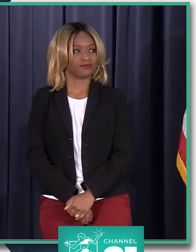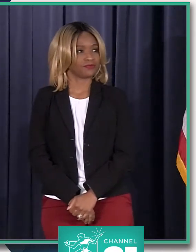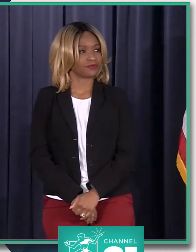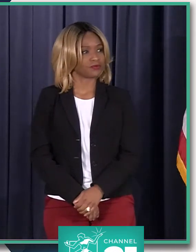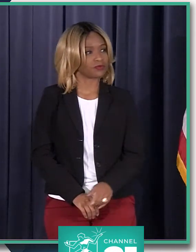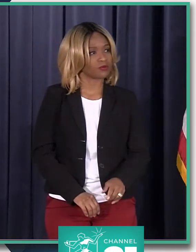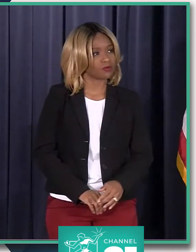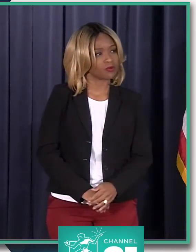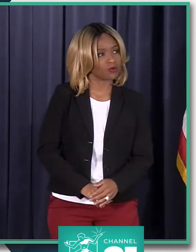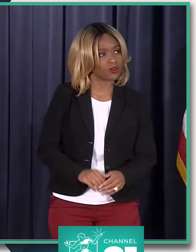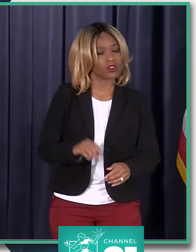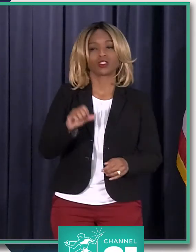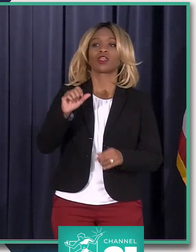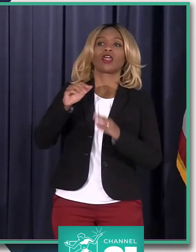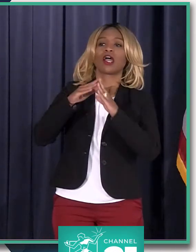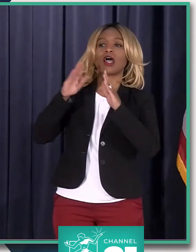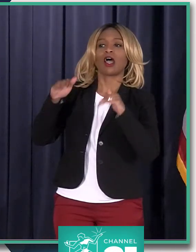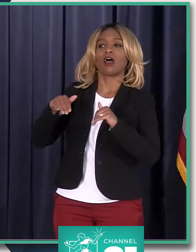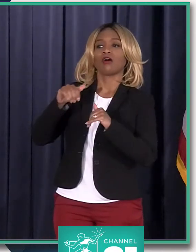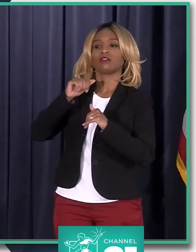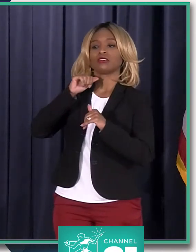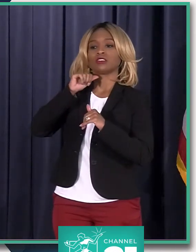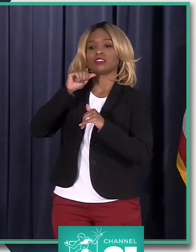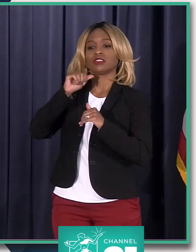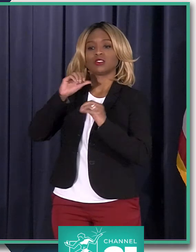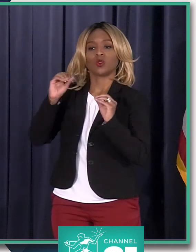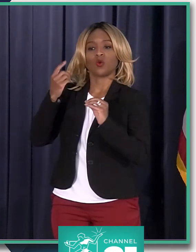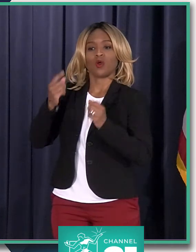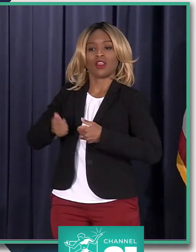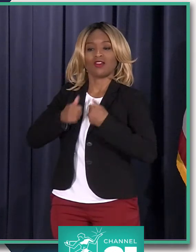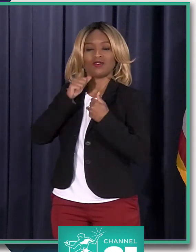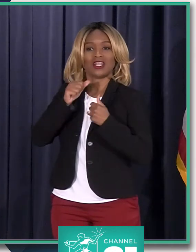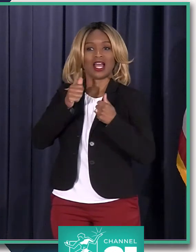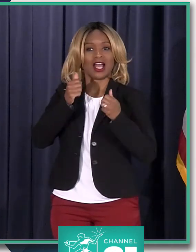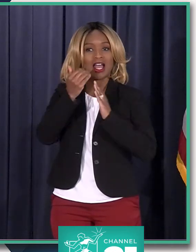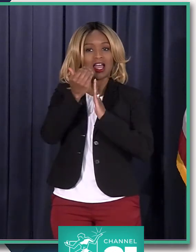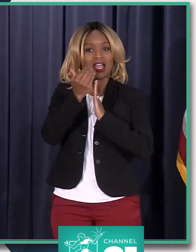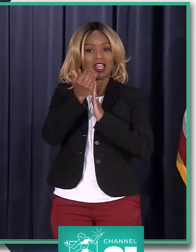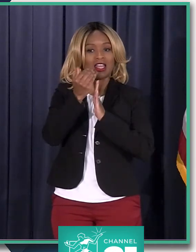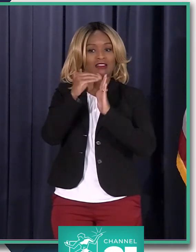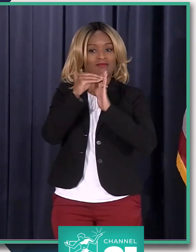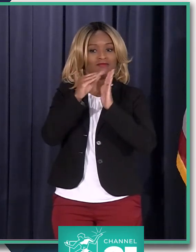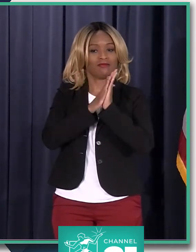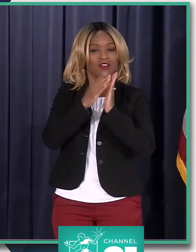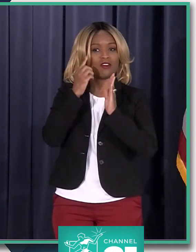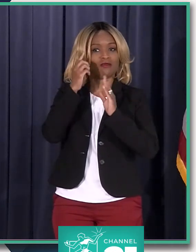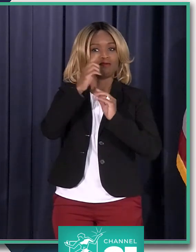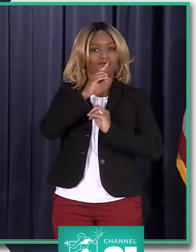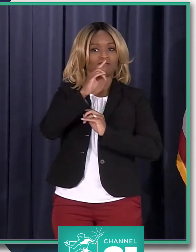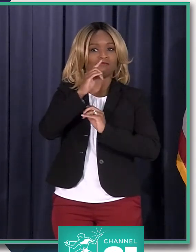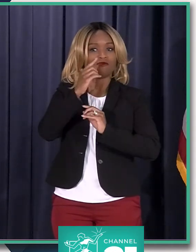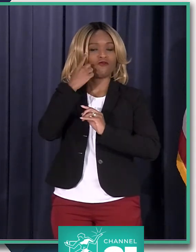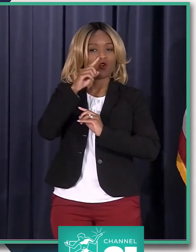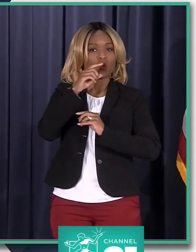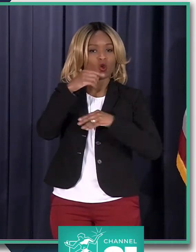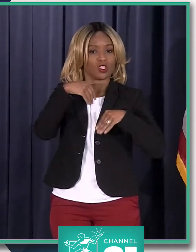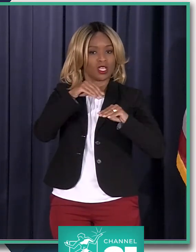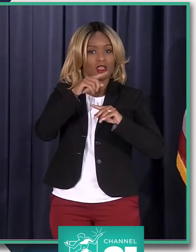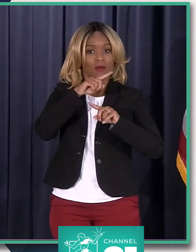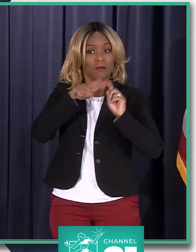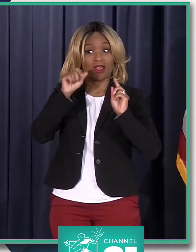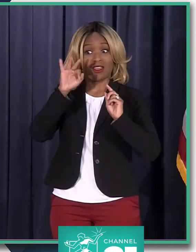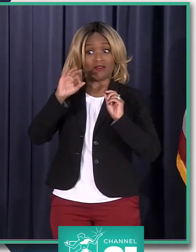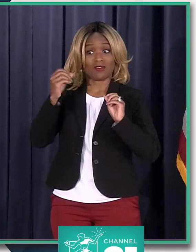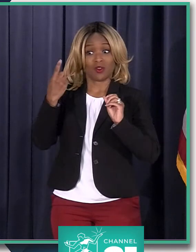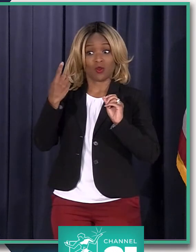So yes, when a house is occupied, we don't actively list it for sale because we want to work with the occupant of that house. But if it's not occupied, we